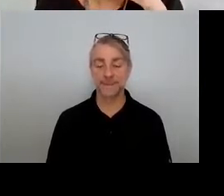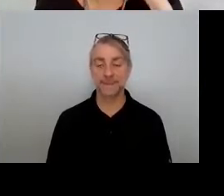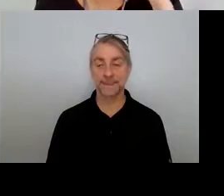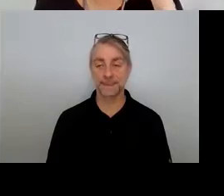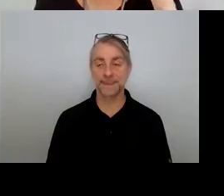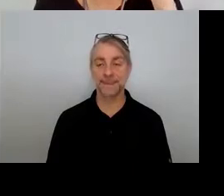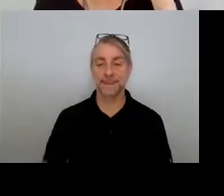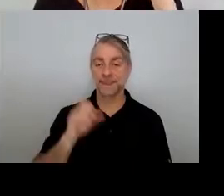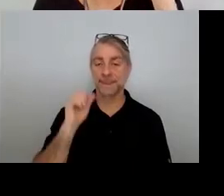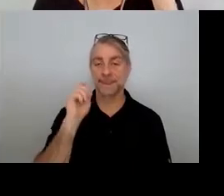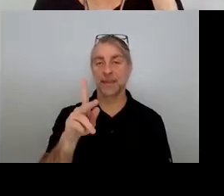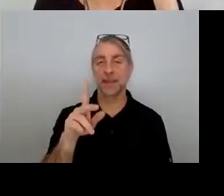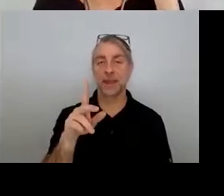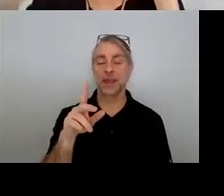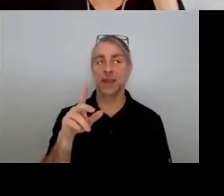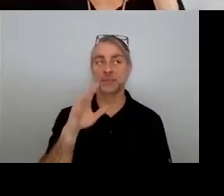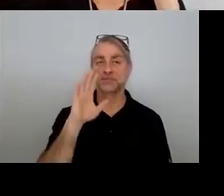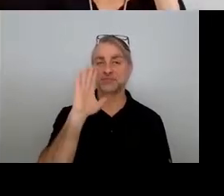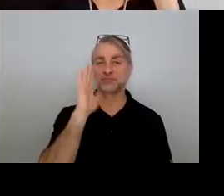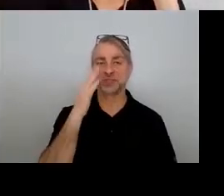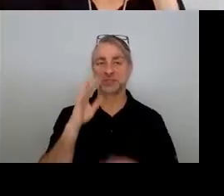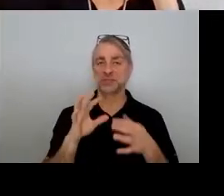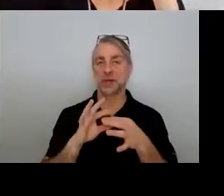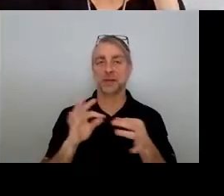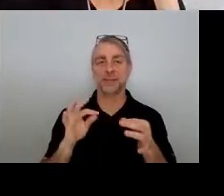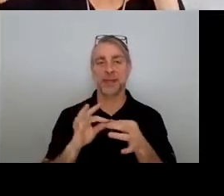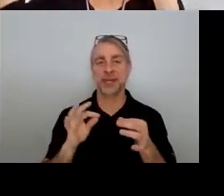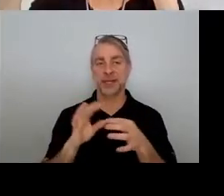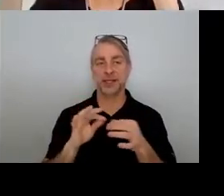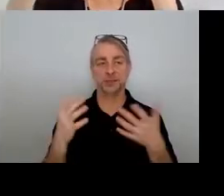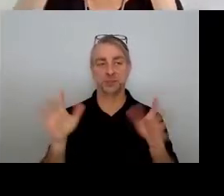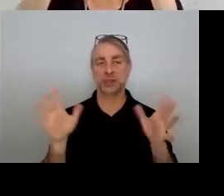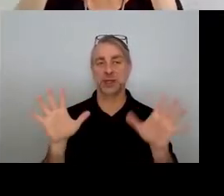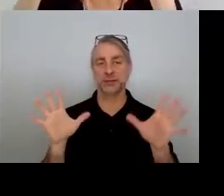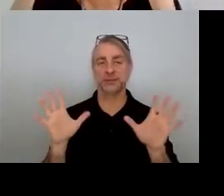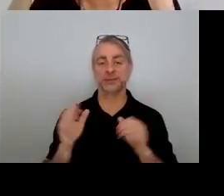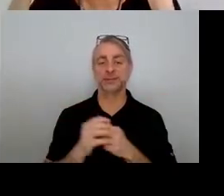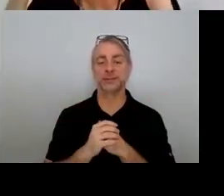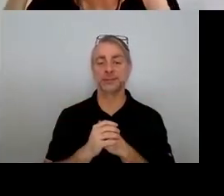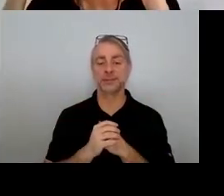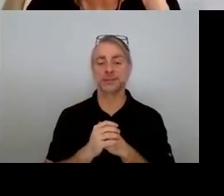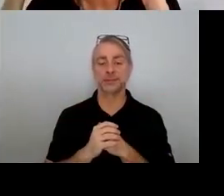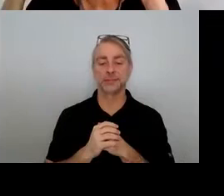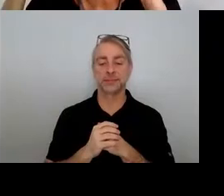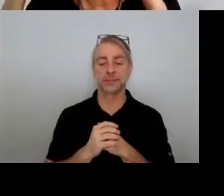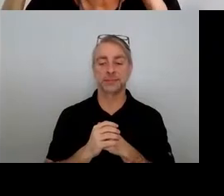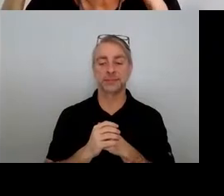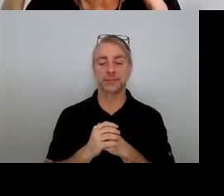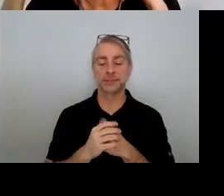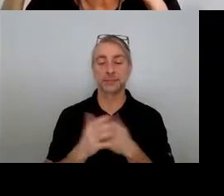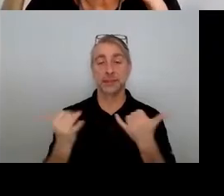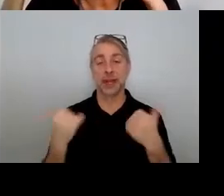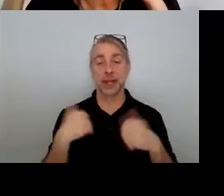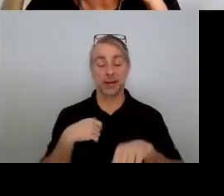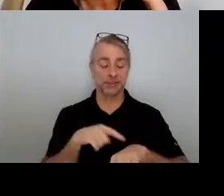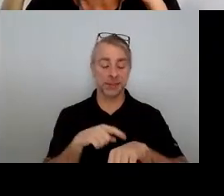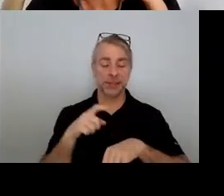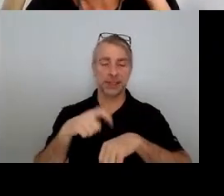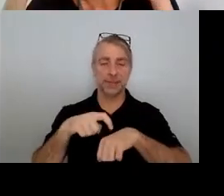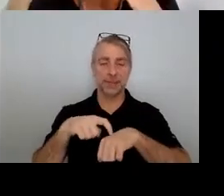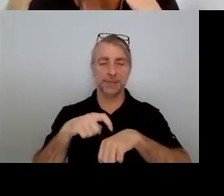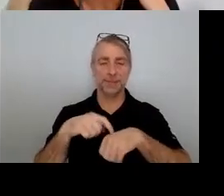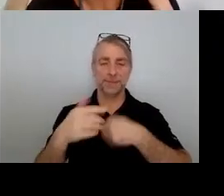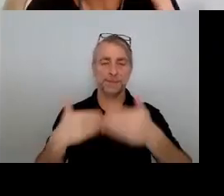Don't think they have that. There are other comments there. Yeah. Well, in the interest of time, too. One other thing,